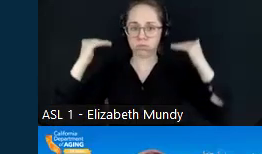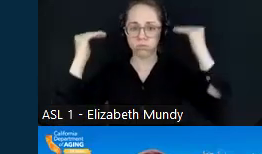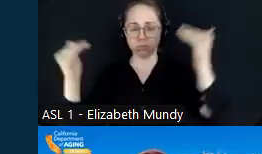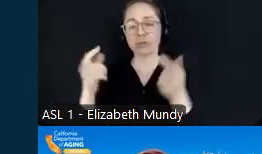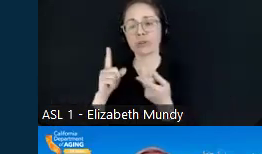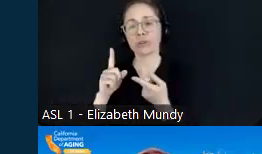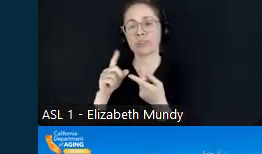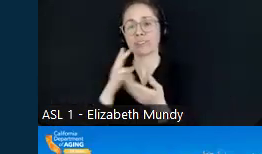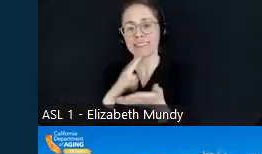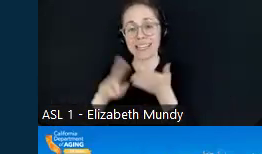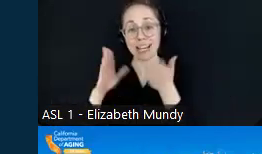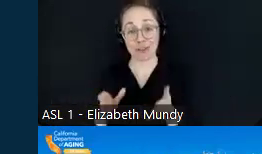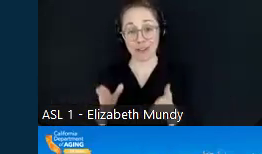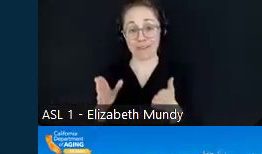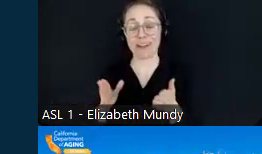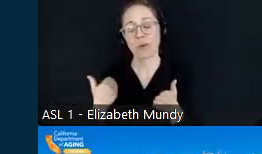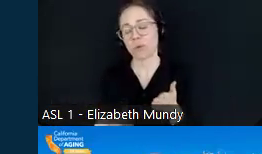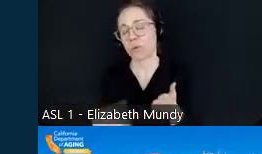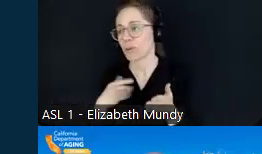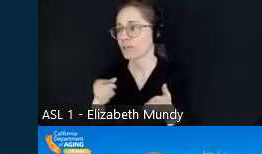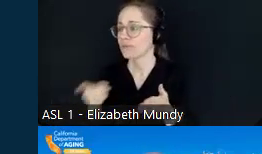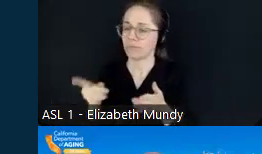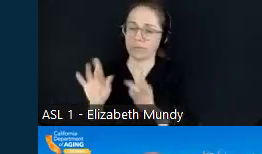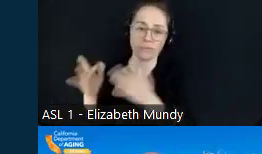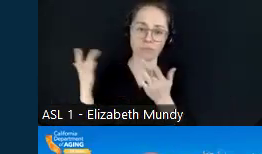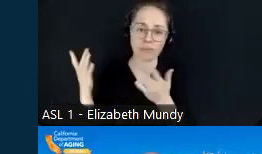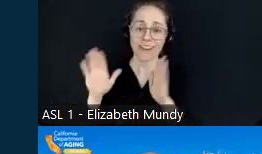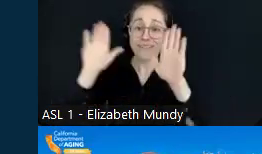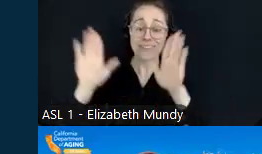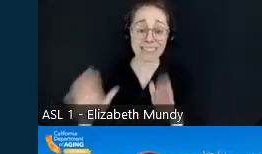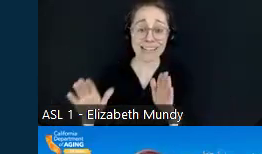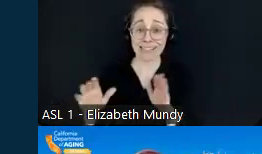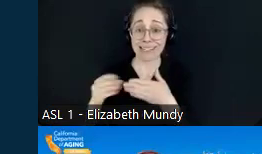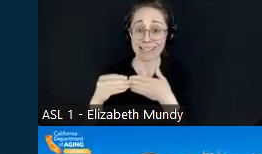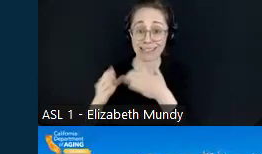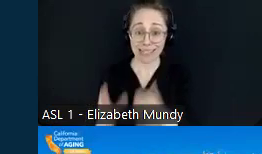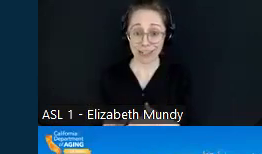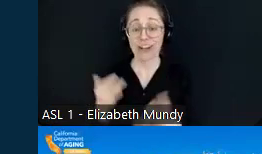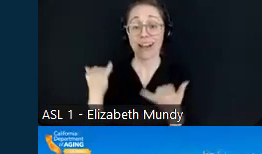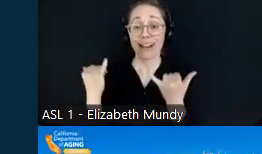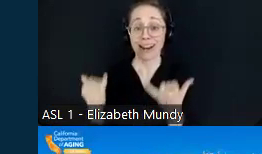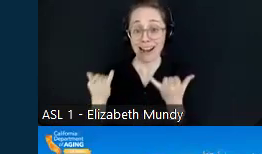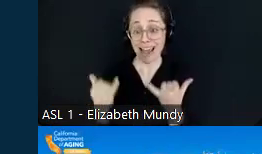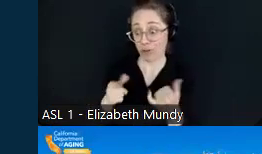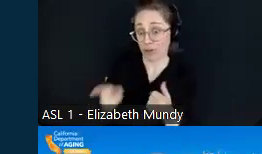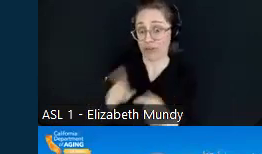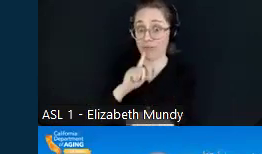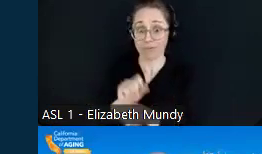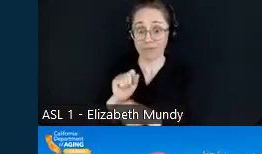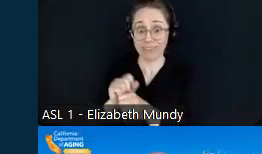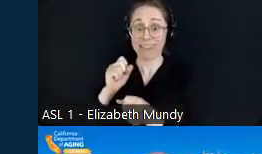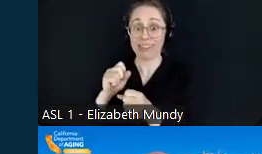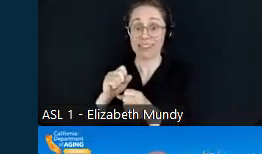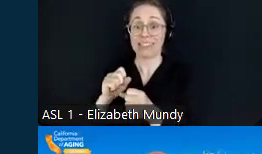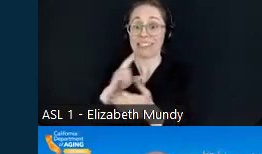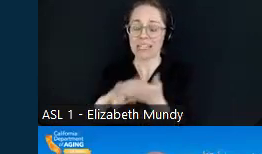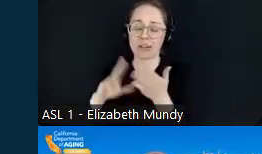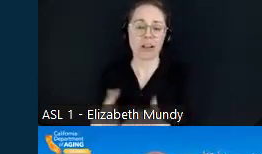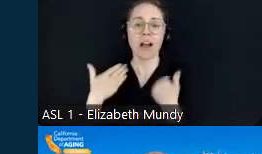secretary, a fantastic leader prior to being appointed secretary and now as secretary. And I just really want to personally